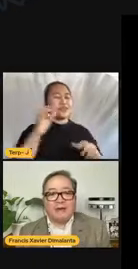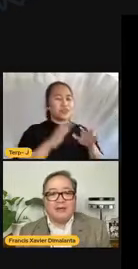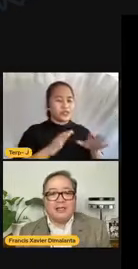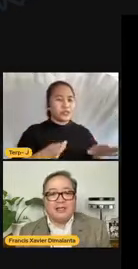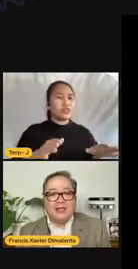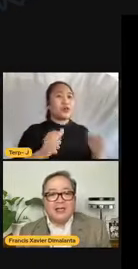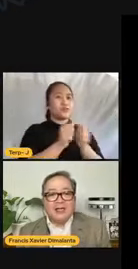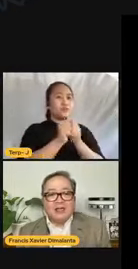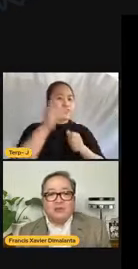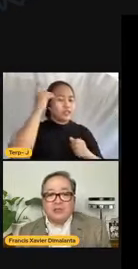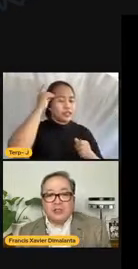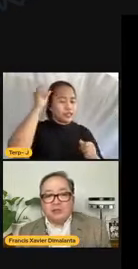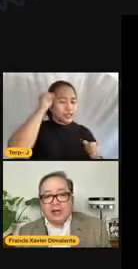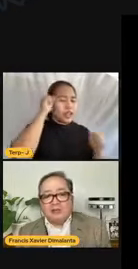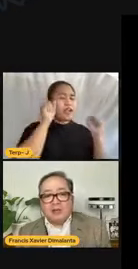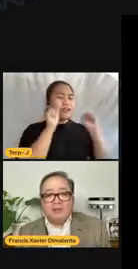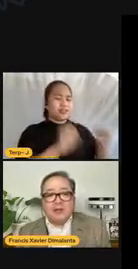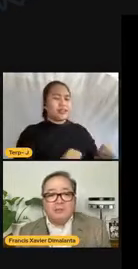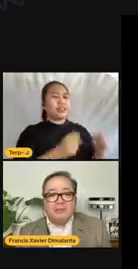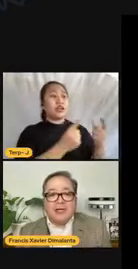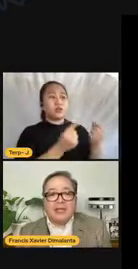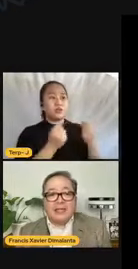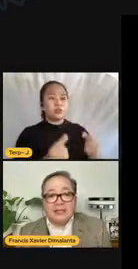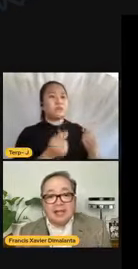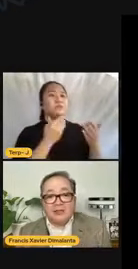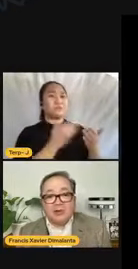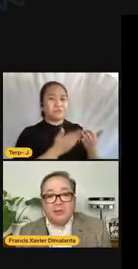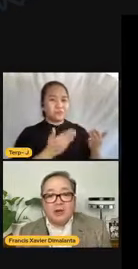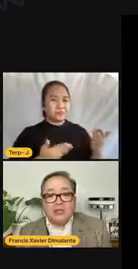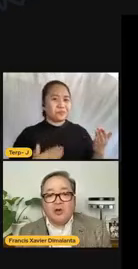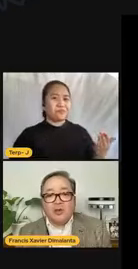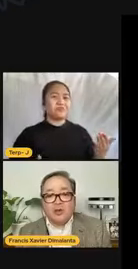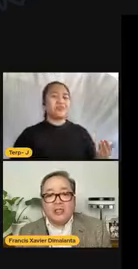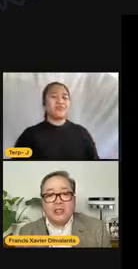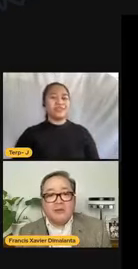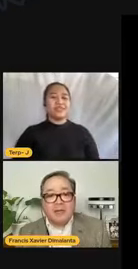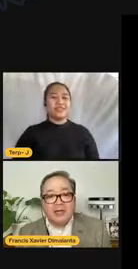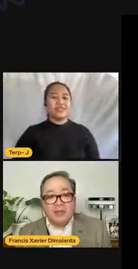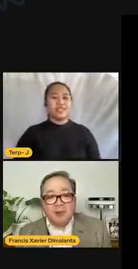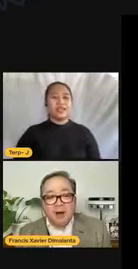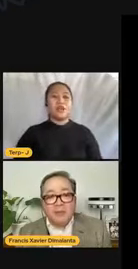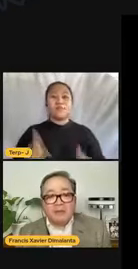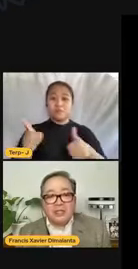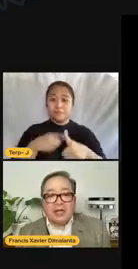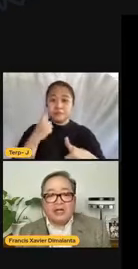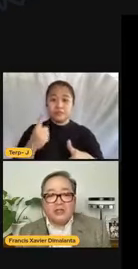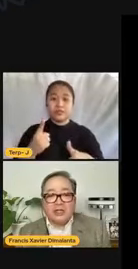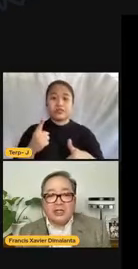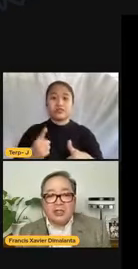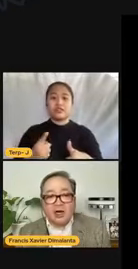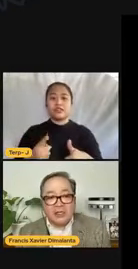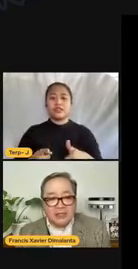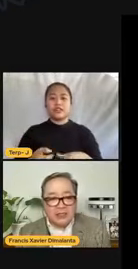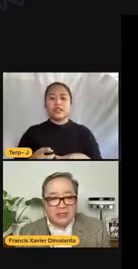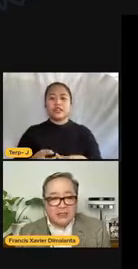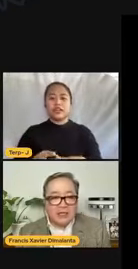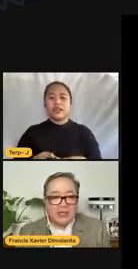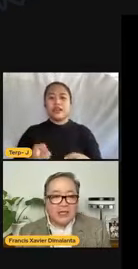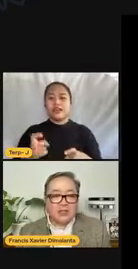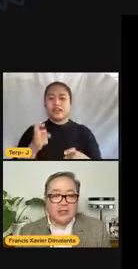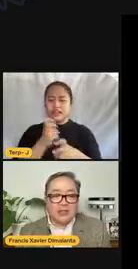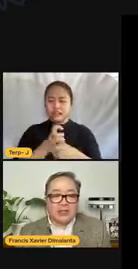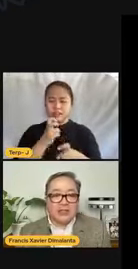this to happen. So first year of life, some of them may not detect or monitor critical medical problems like congenital heart